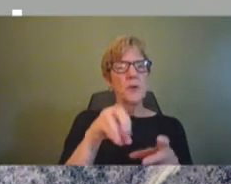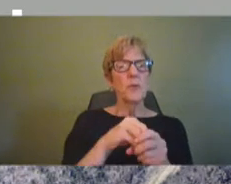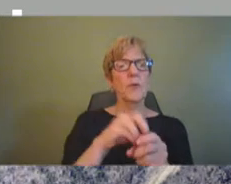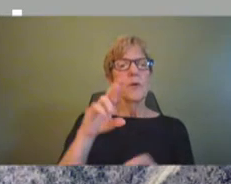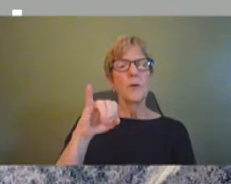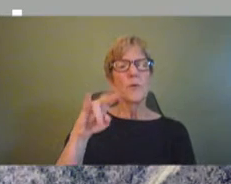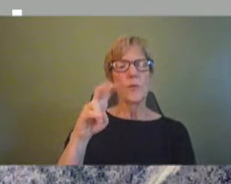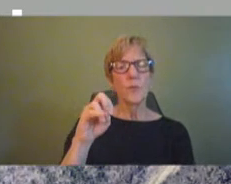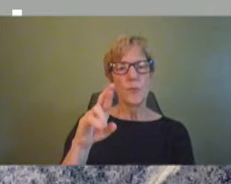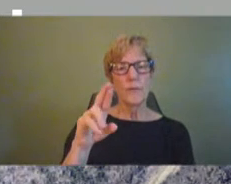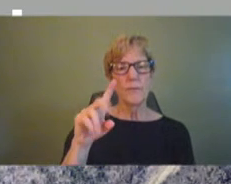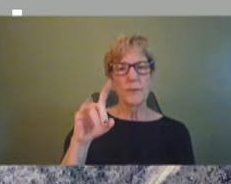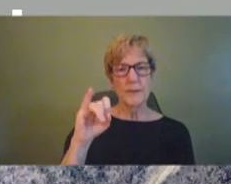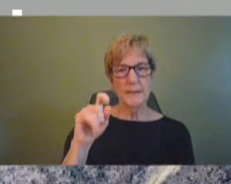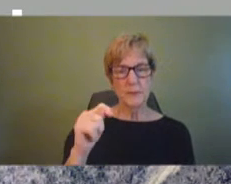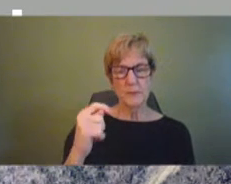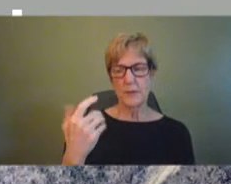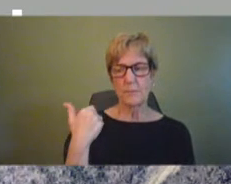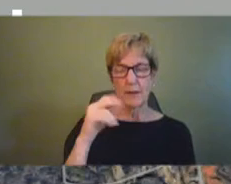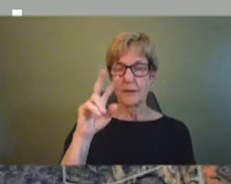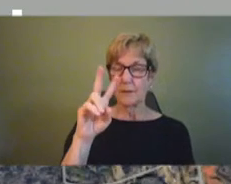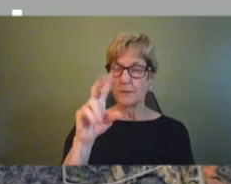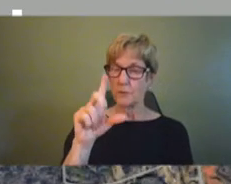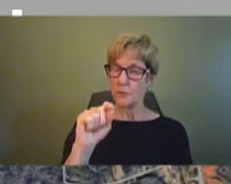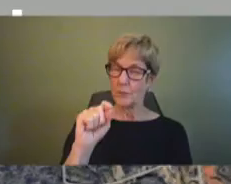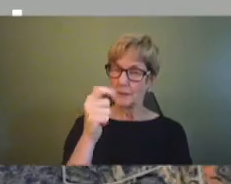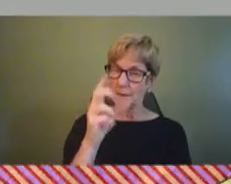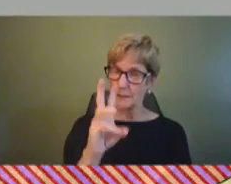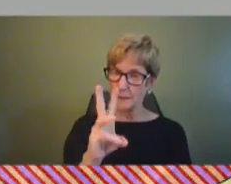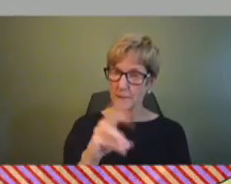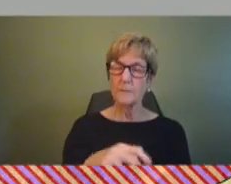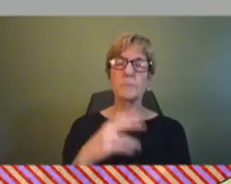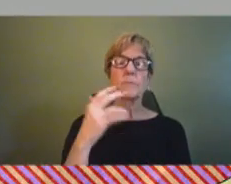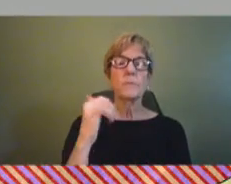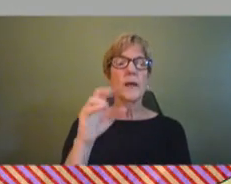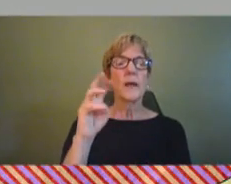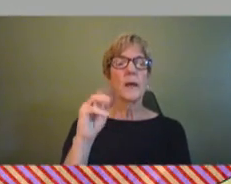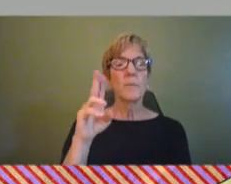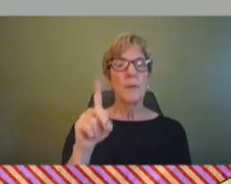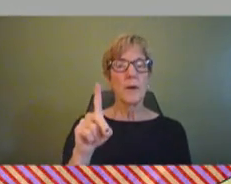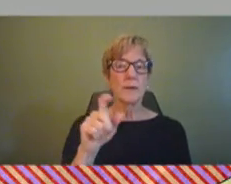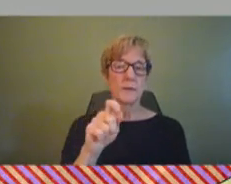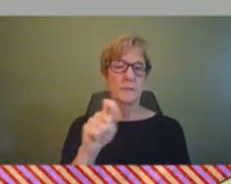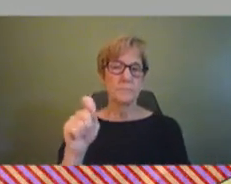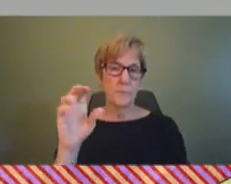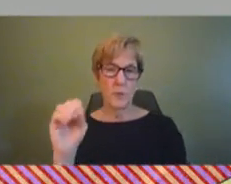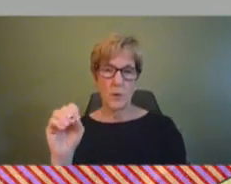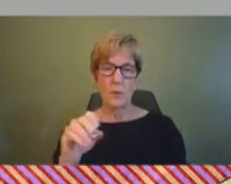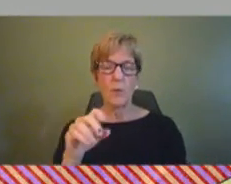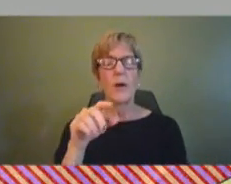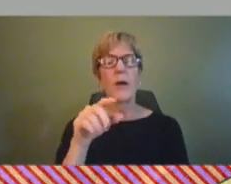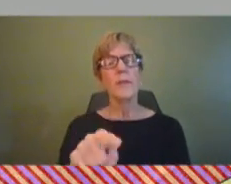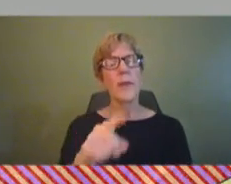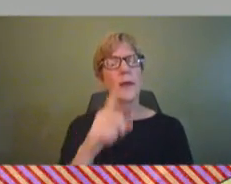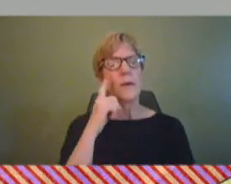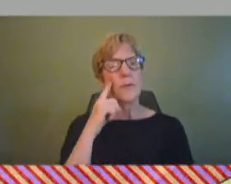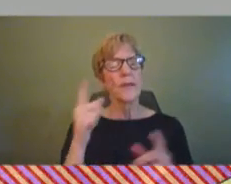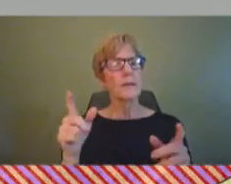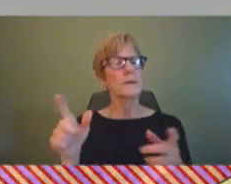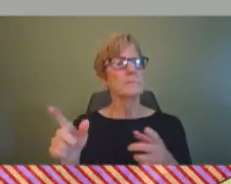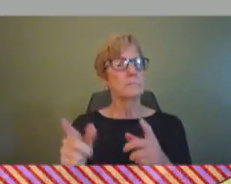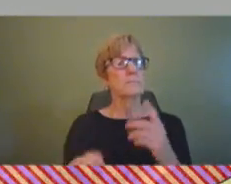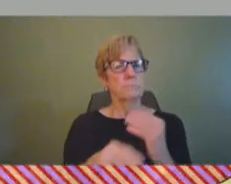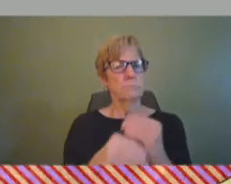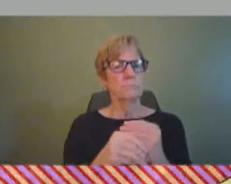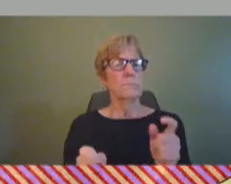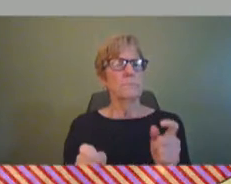back in 2016 the site uh it's currently zoned MTO uh they are looking to do a site plan amendment to just a